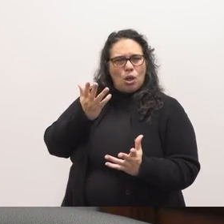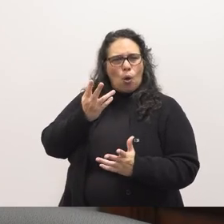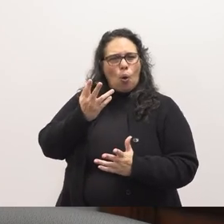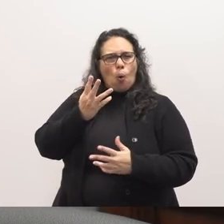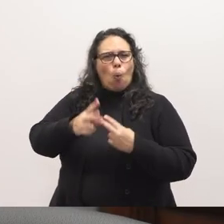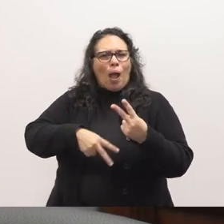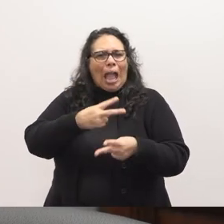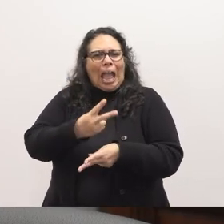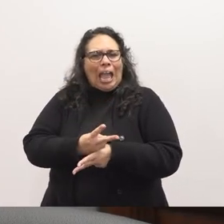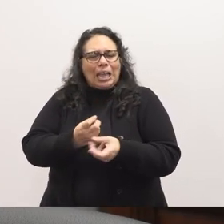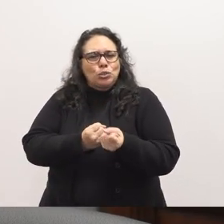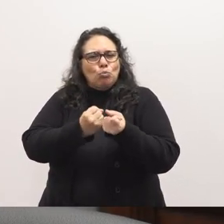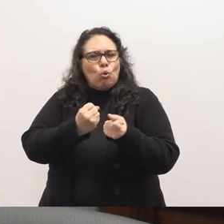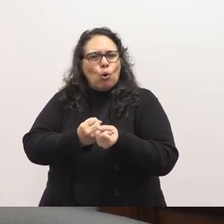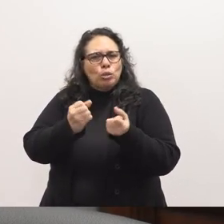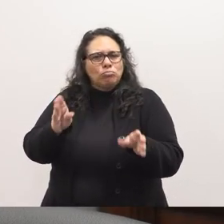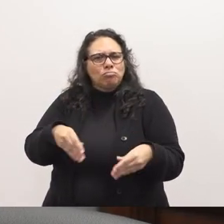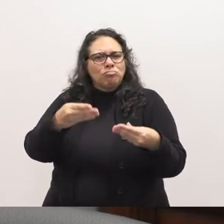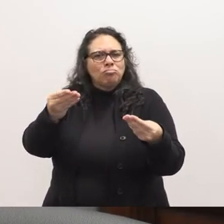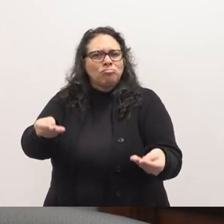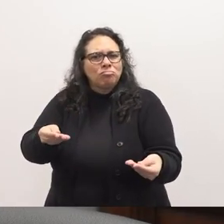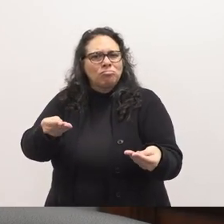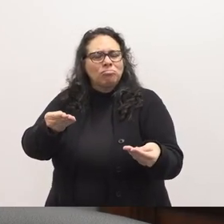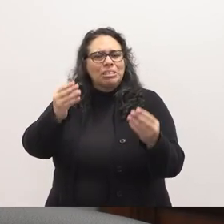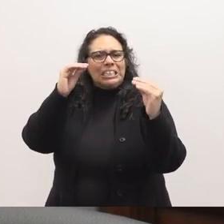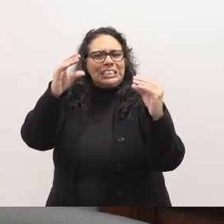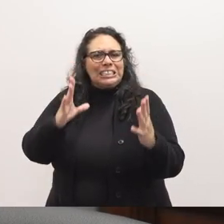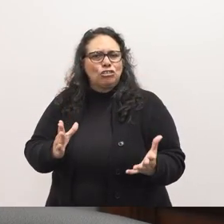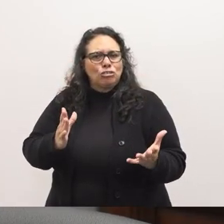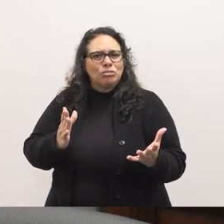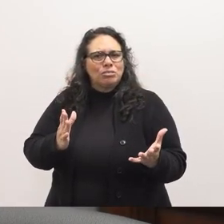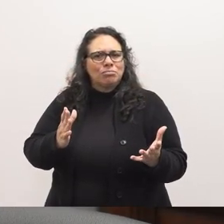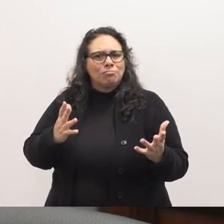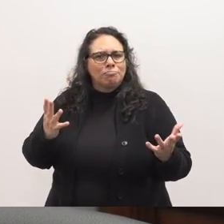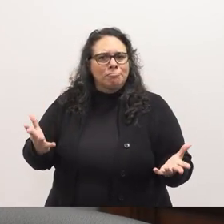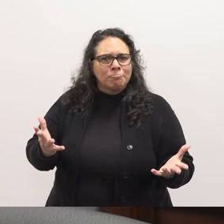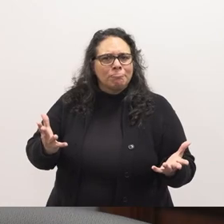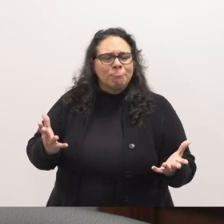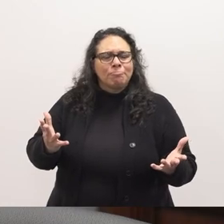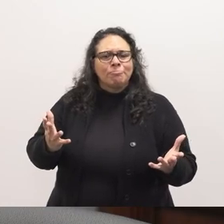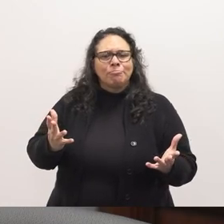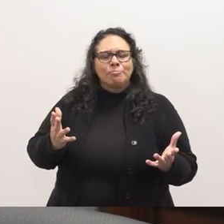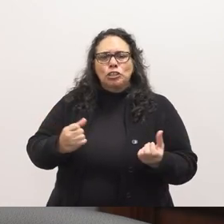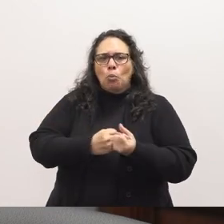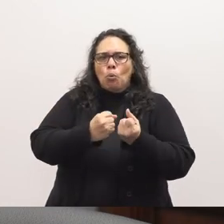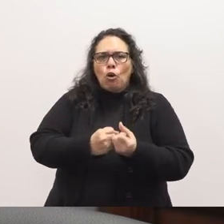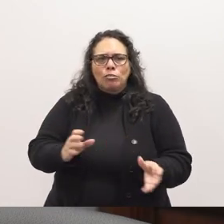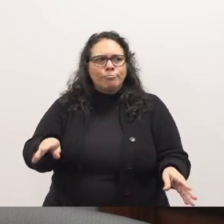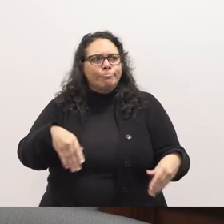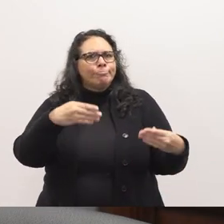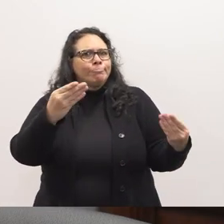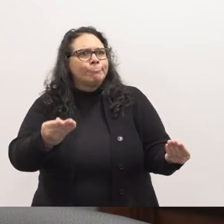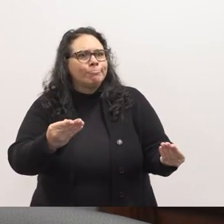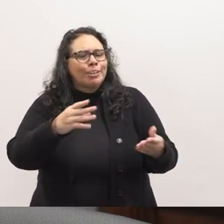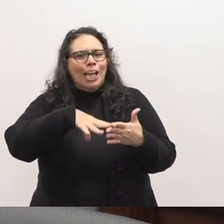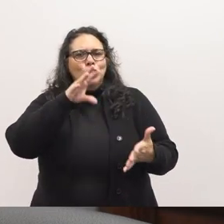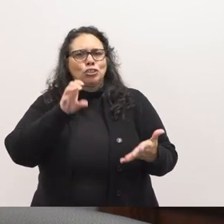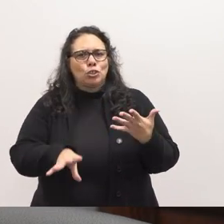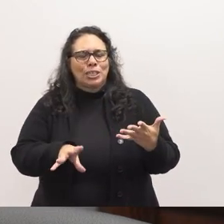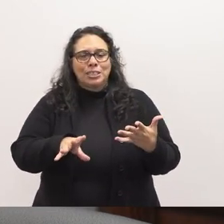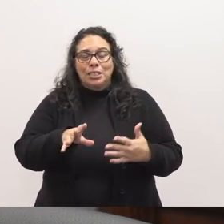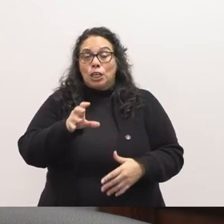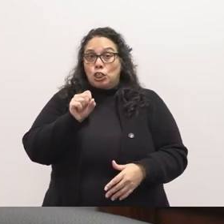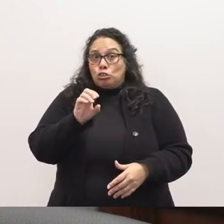going to provide our teachers, our school site teams, and importantly, our students, so that they don't see this as a referendum